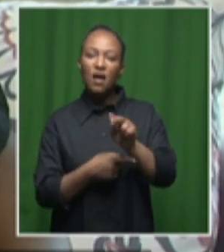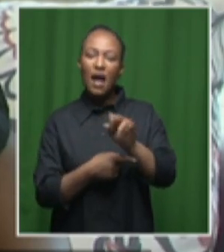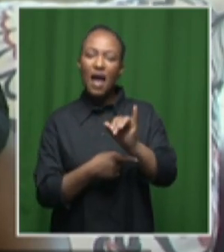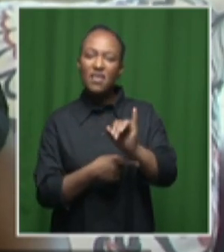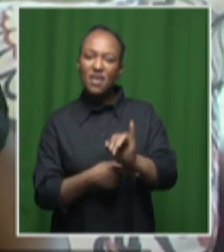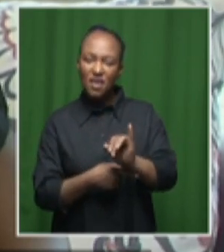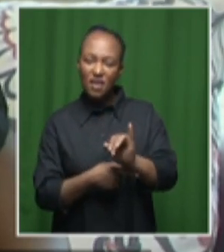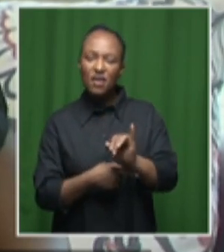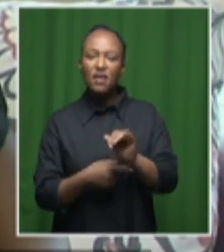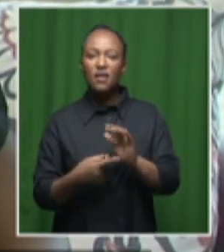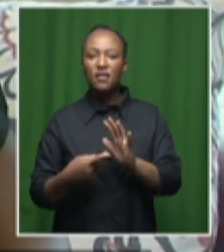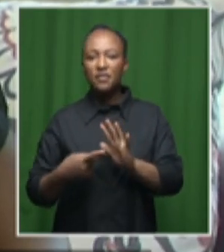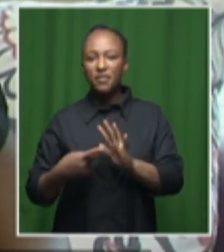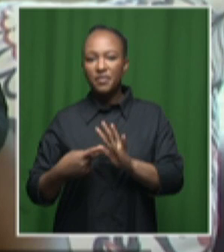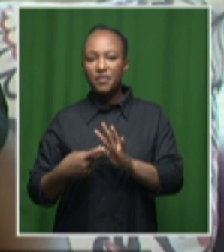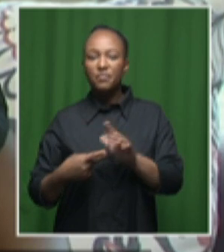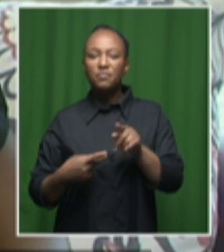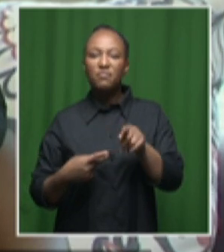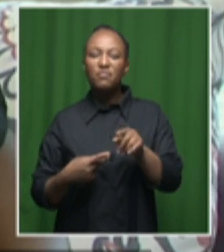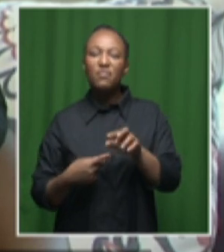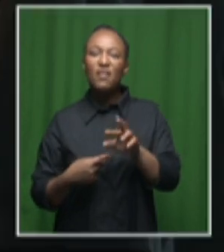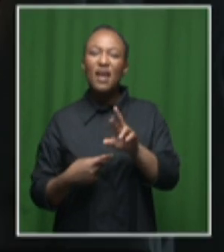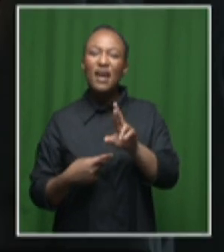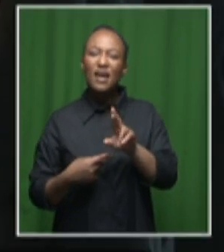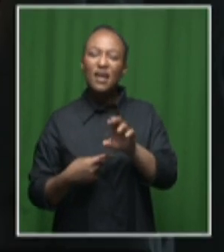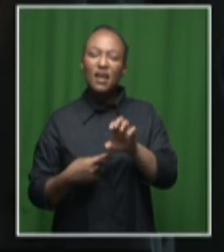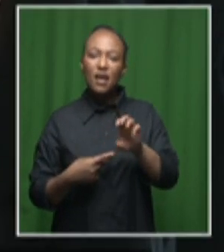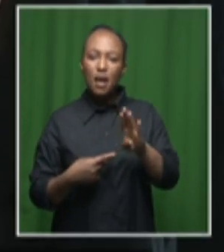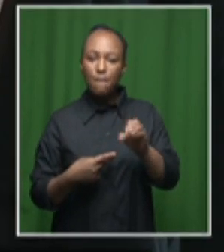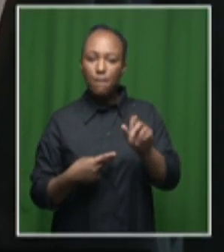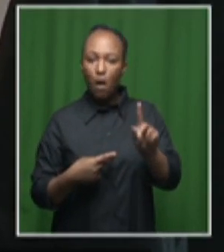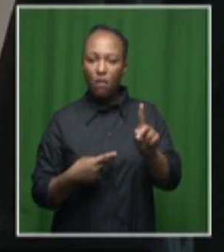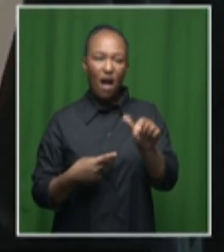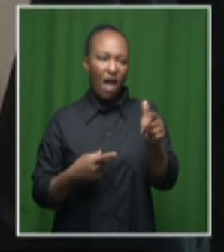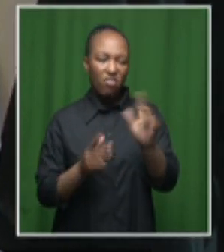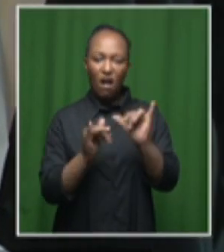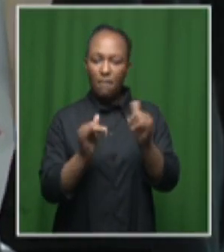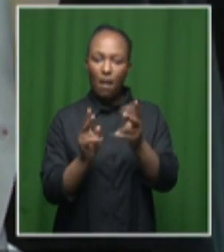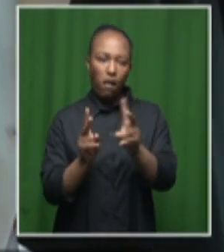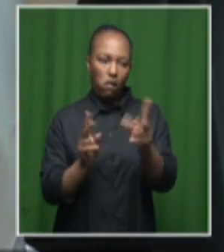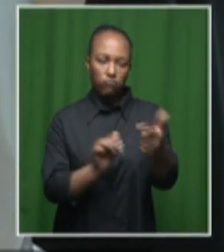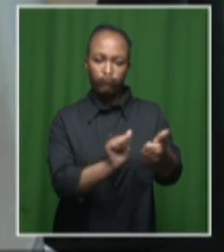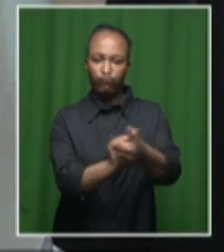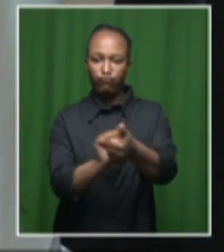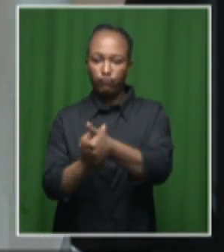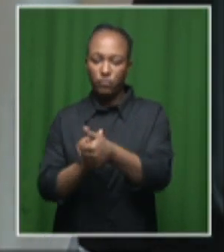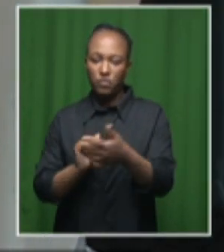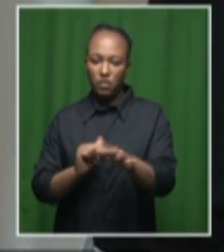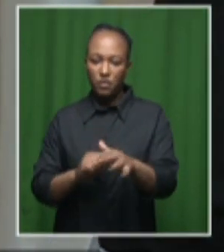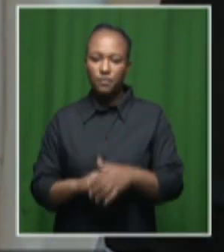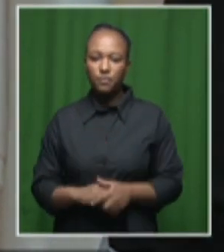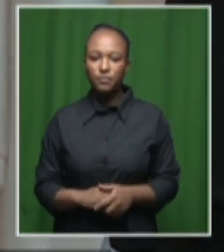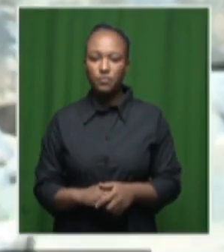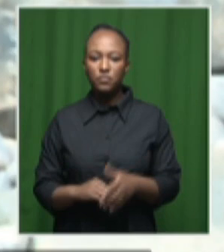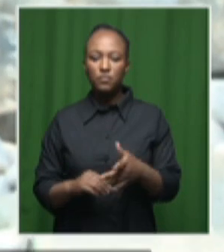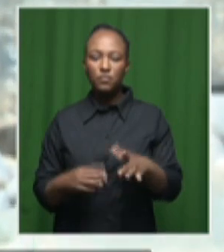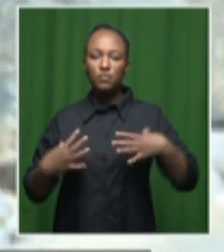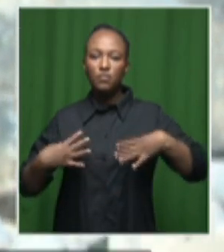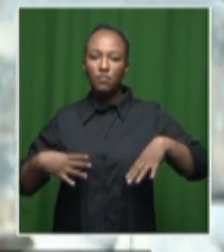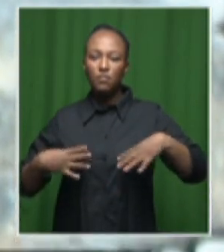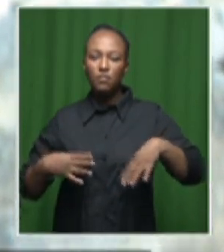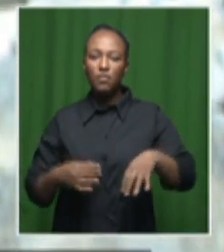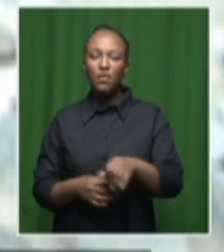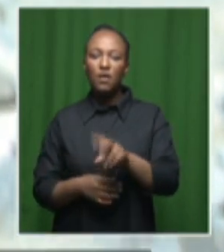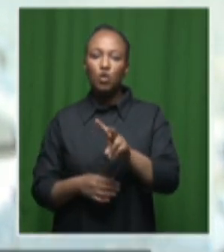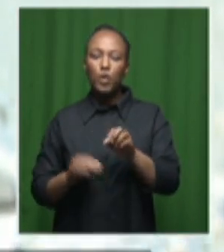with Reebok, we've worked with a lot of brands. Blank has also bagged the Clothing Brand of the Year in 2019